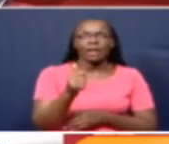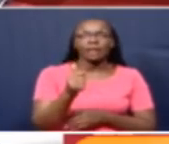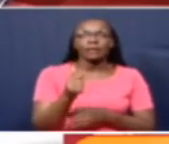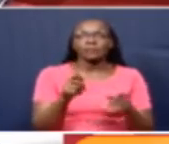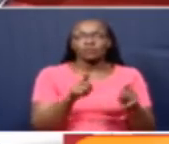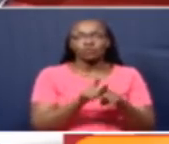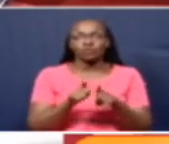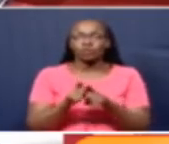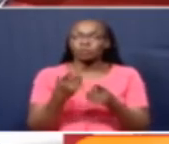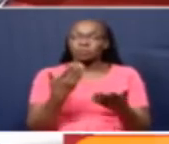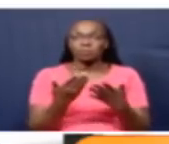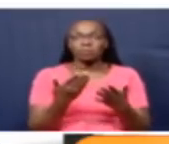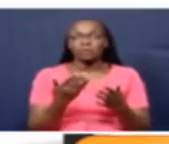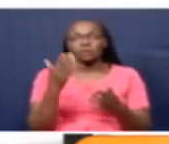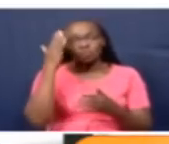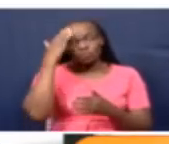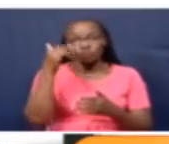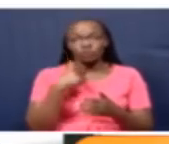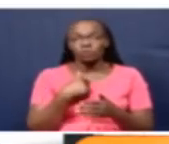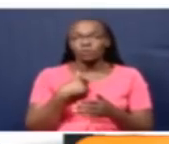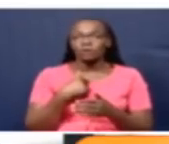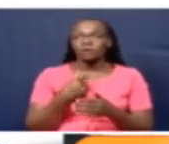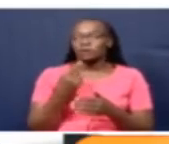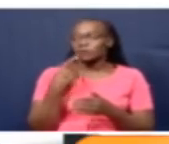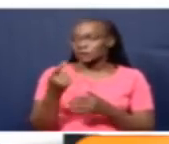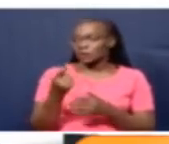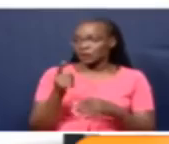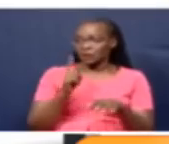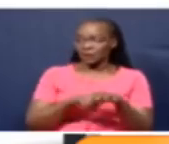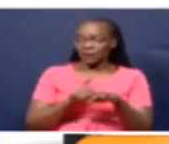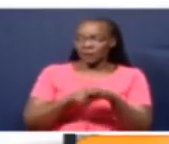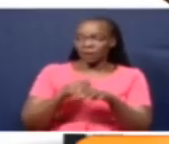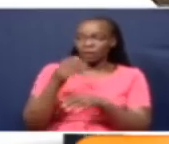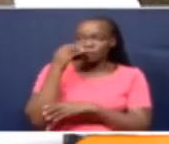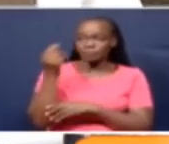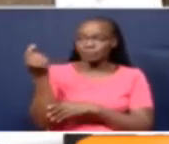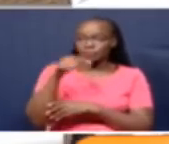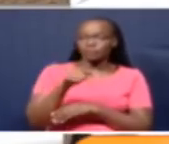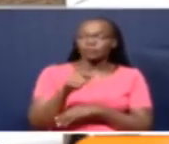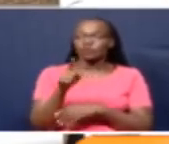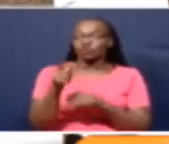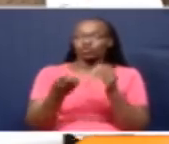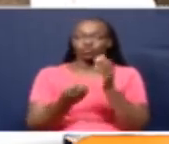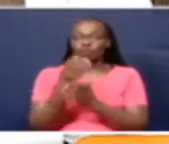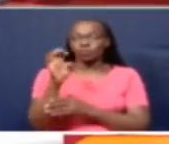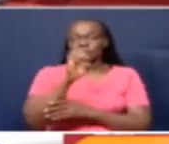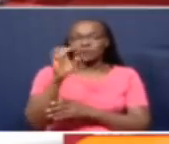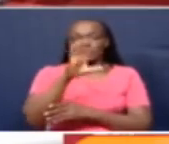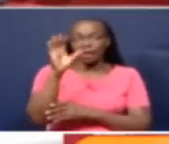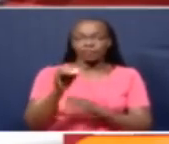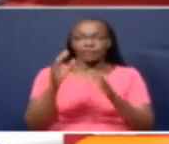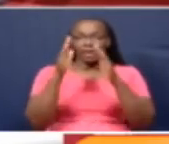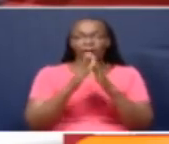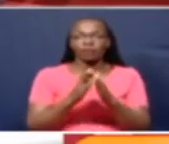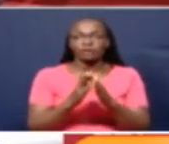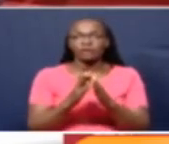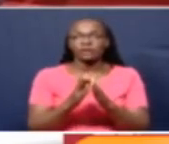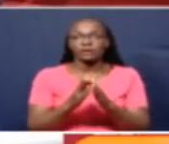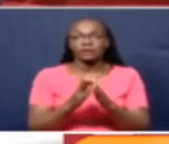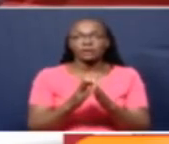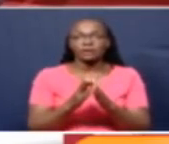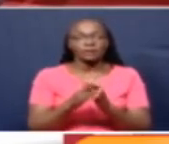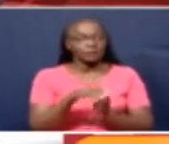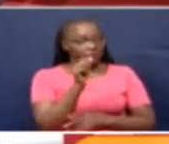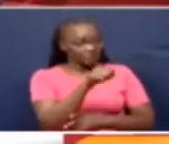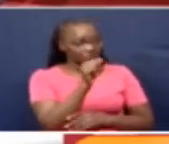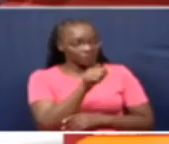listen. So you said London, Tom comes, you're at East Africa House. Yeah. What happens? That's when he came with all this. And then I went to see him at